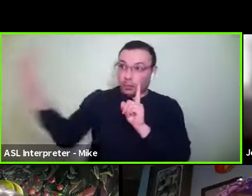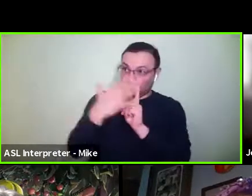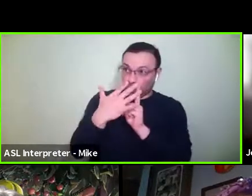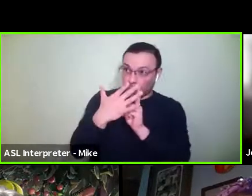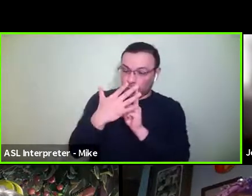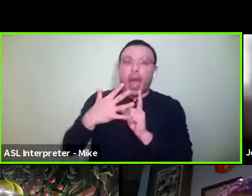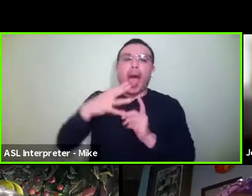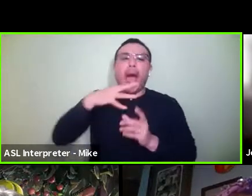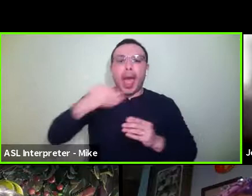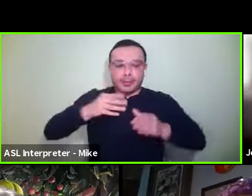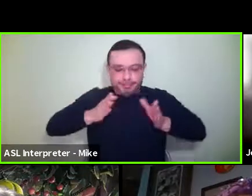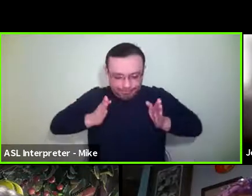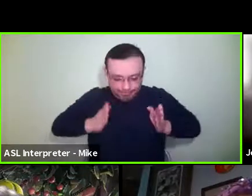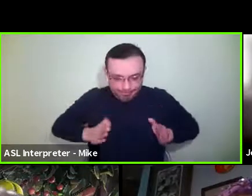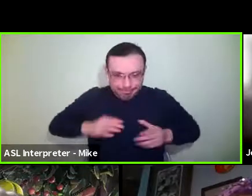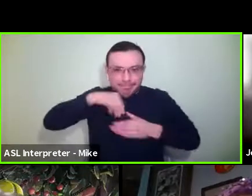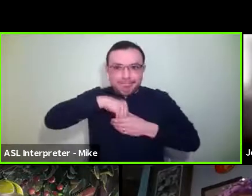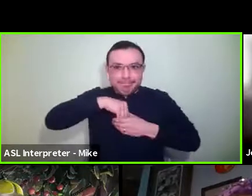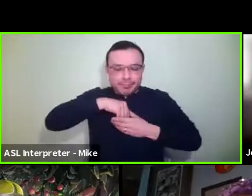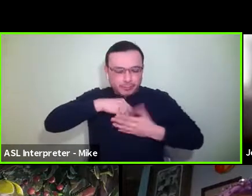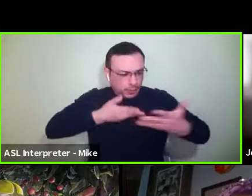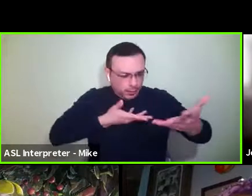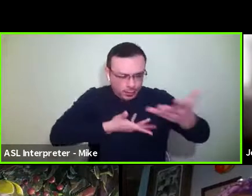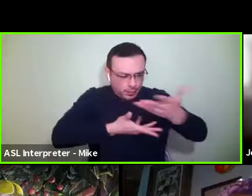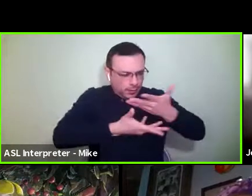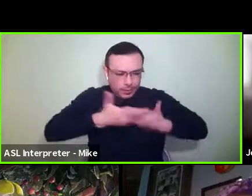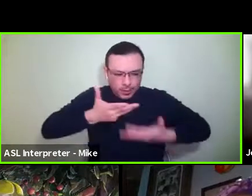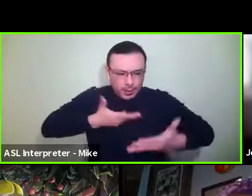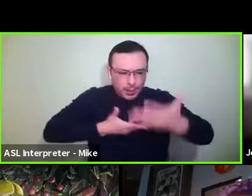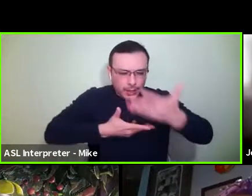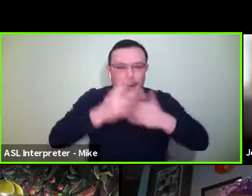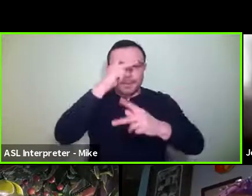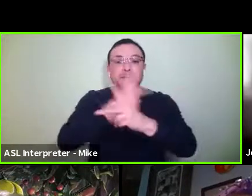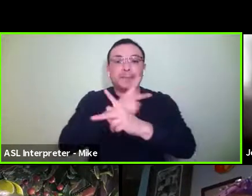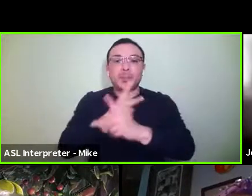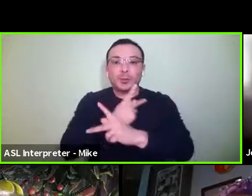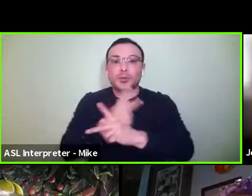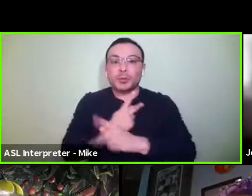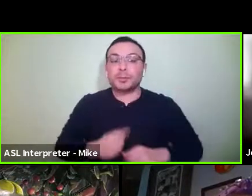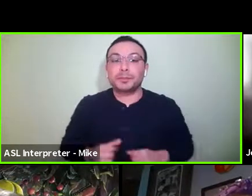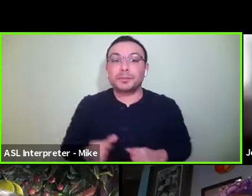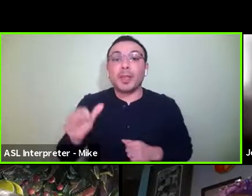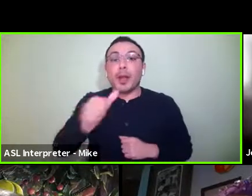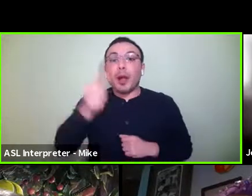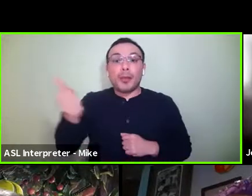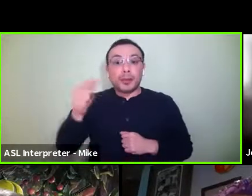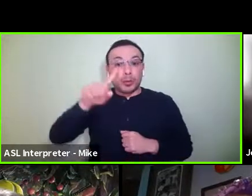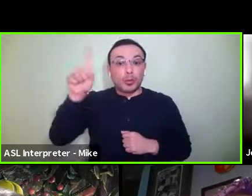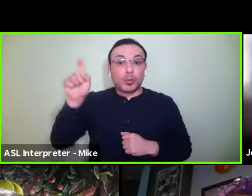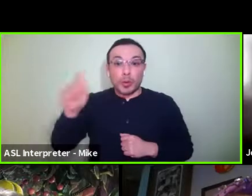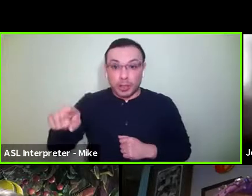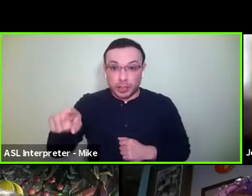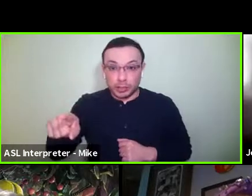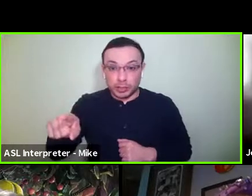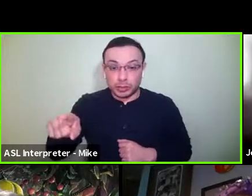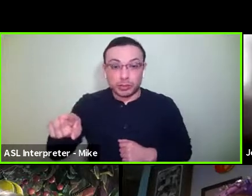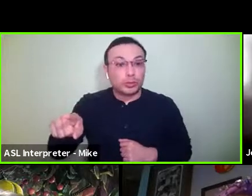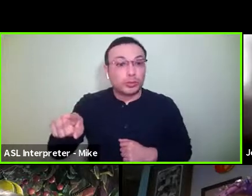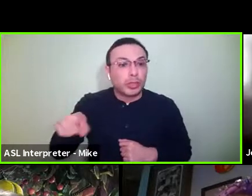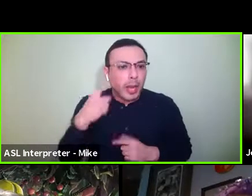even kind of broach those types of issues. One other question from the audience that I wanted to make sure we got